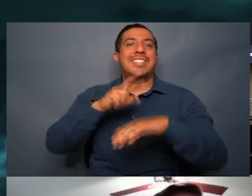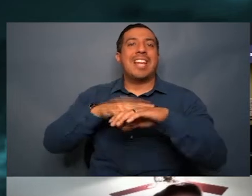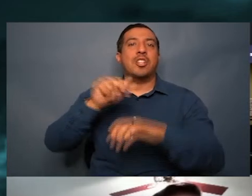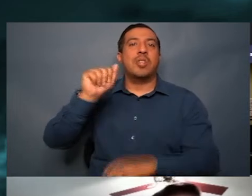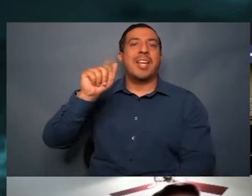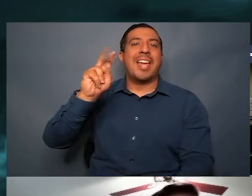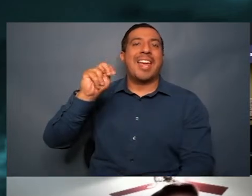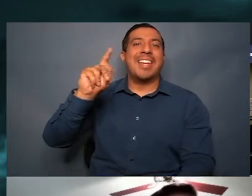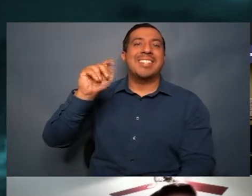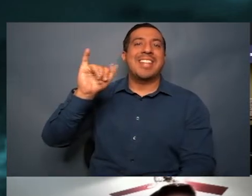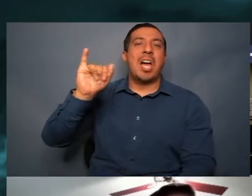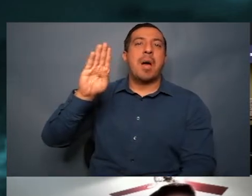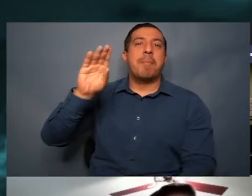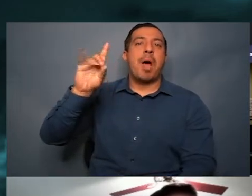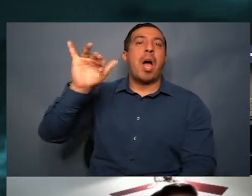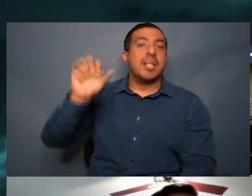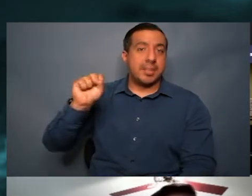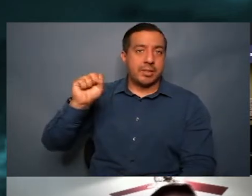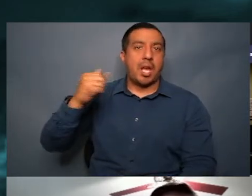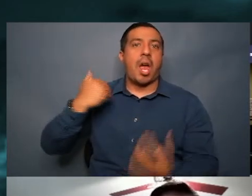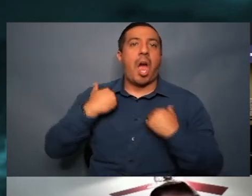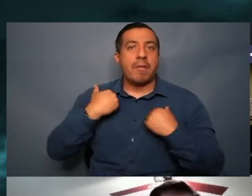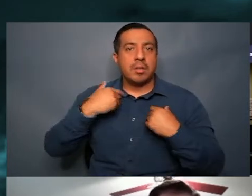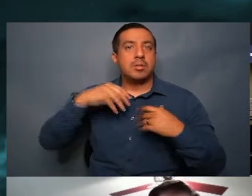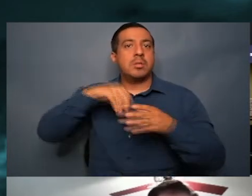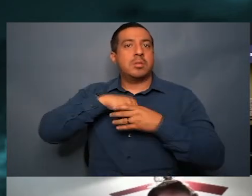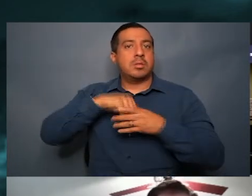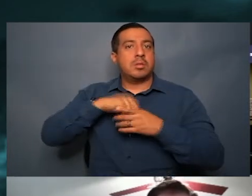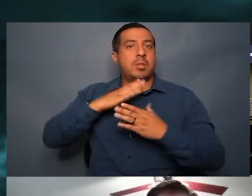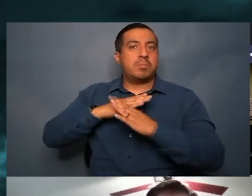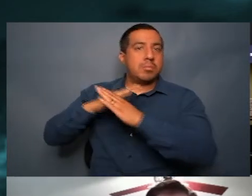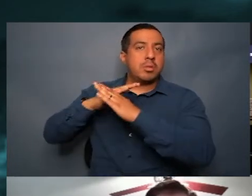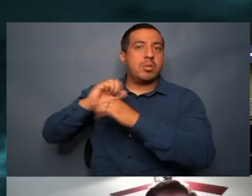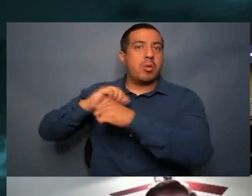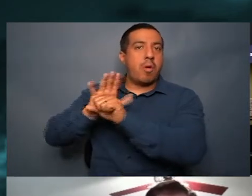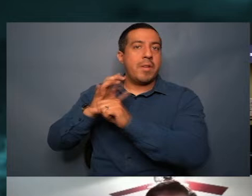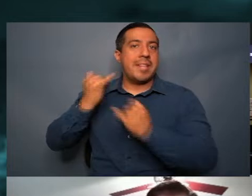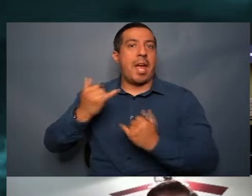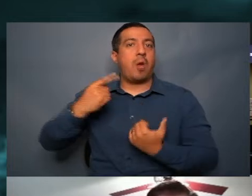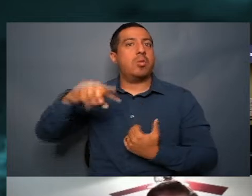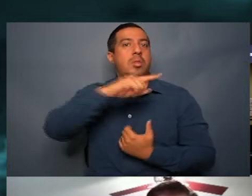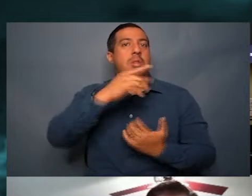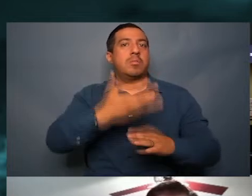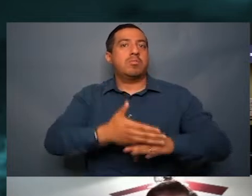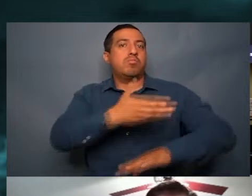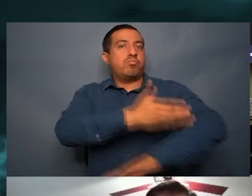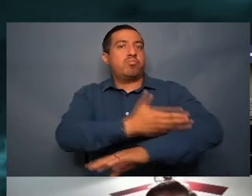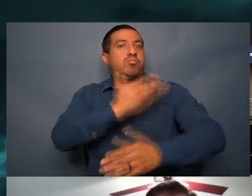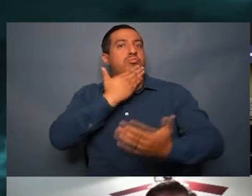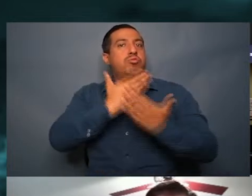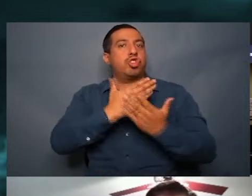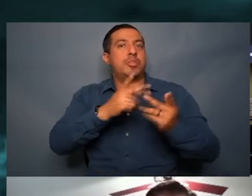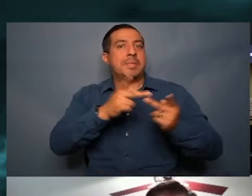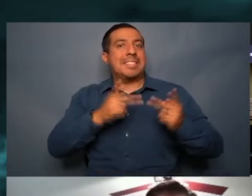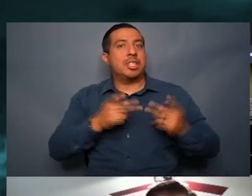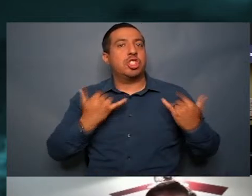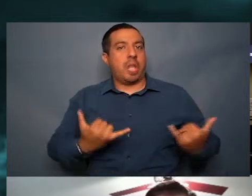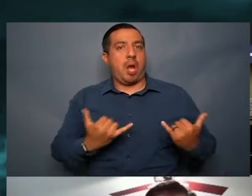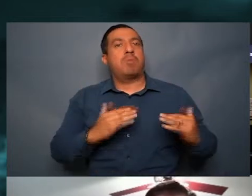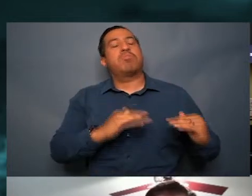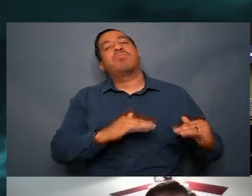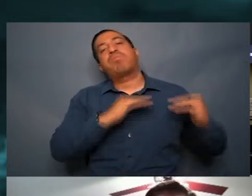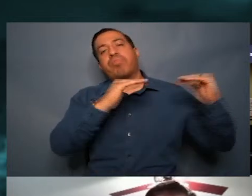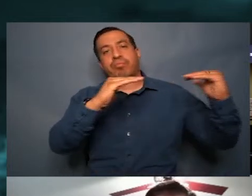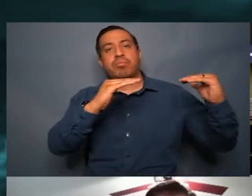incurred through getting COVID-19, we're in a much better position, at this point, than where we